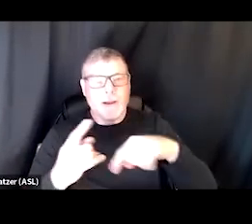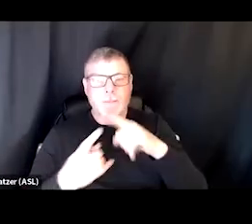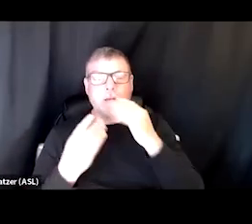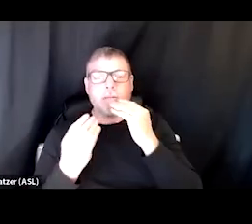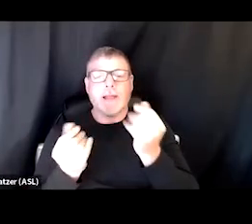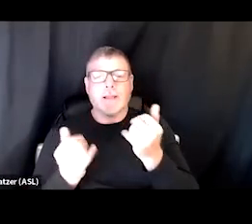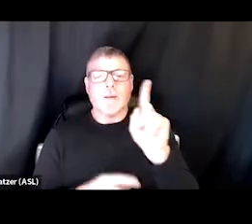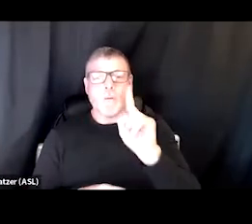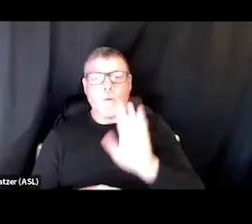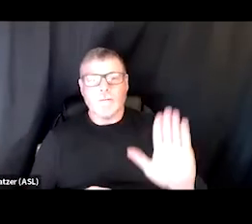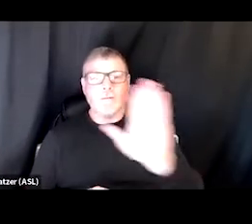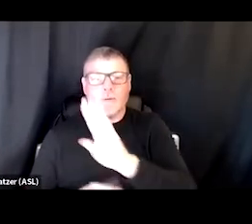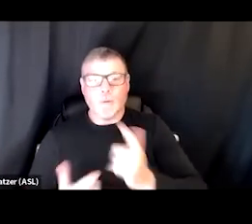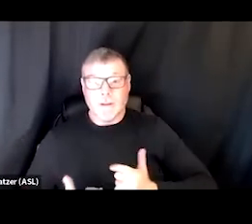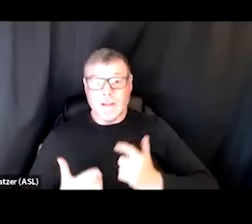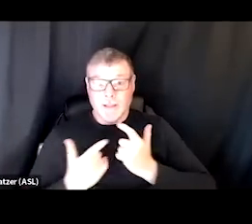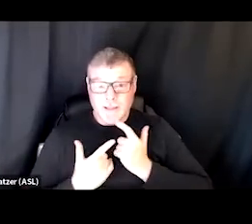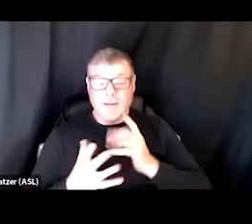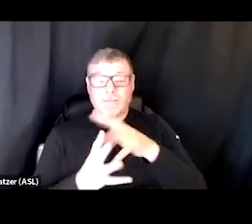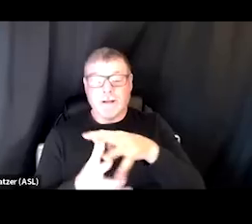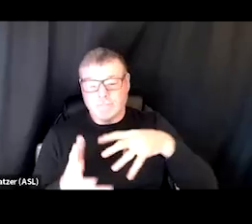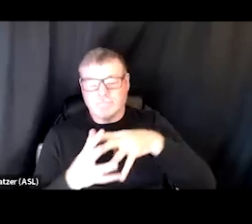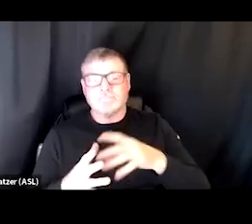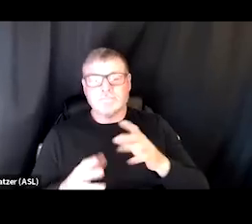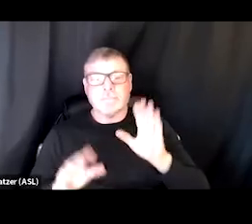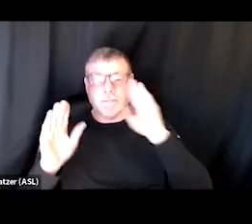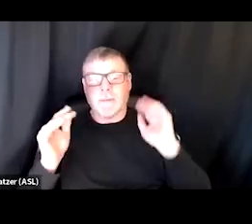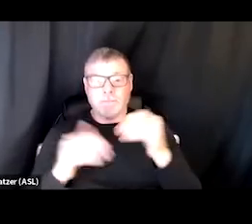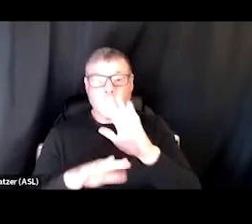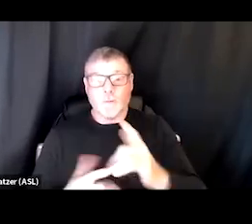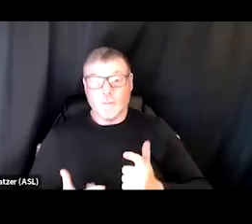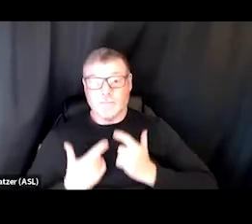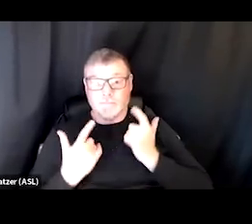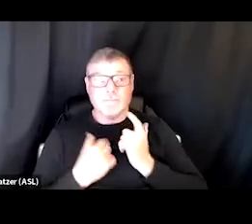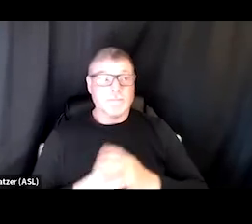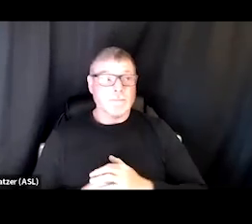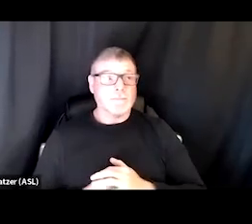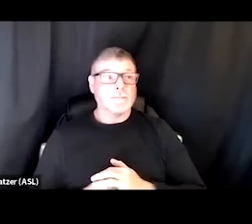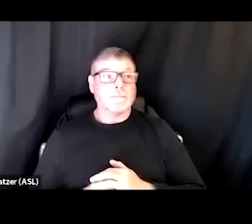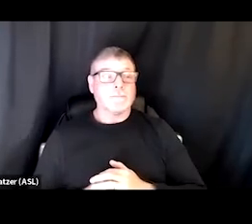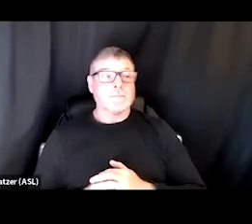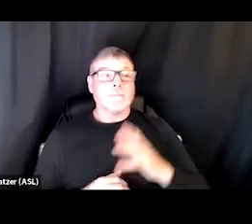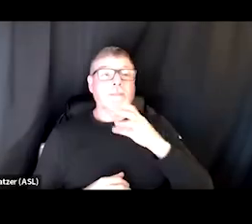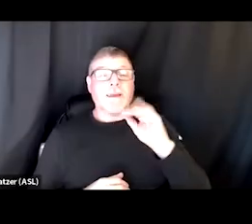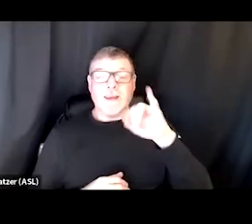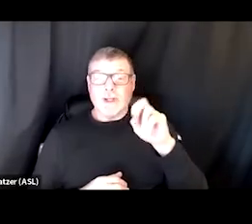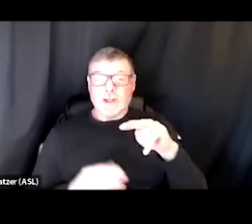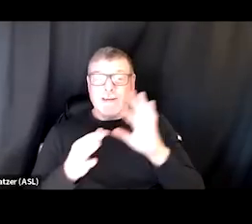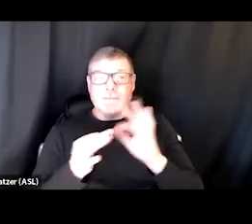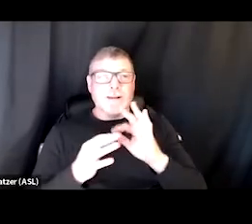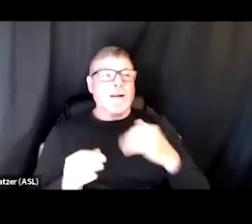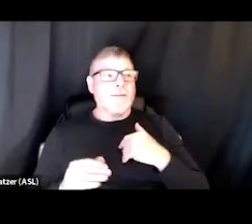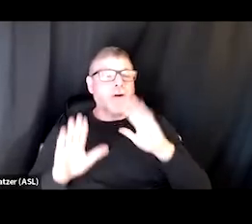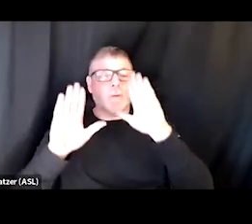you live, work, spend your lives. As Jen mentioned, we have a really wonderful and